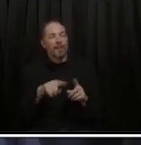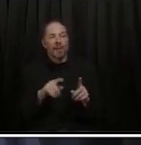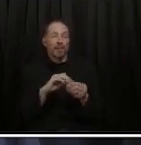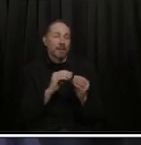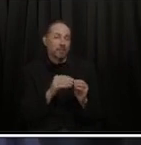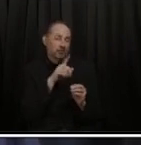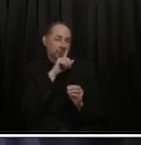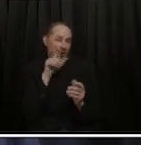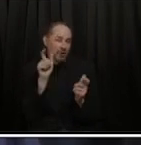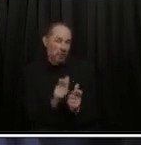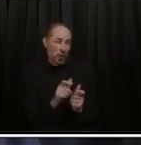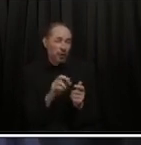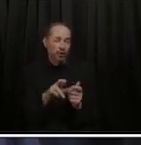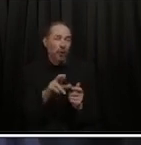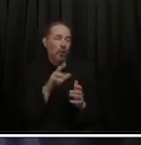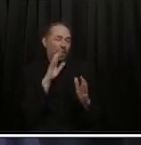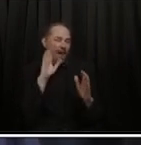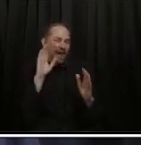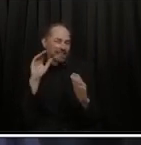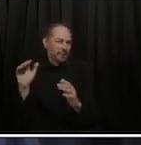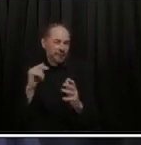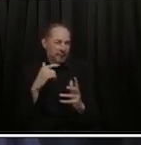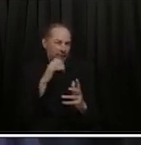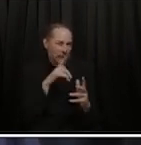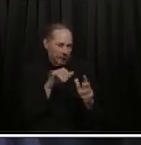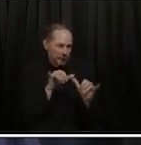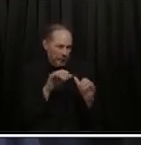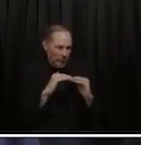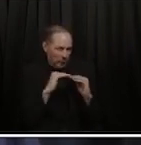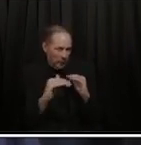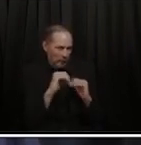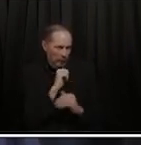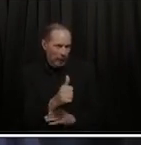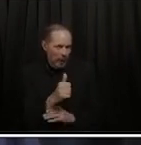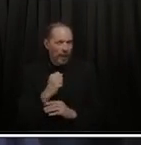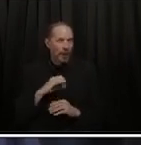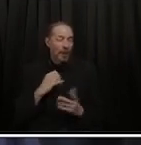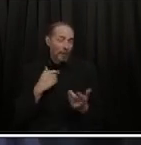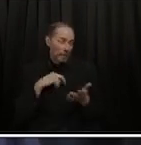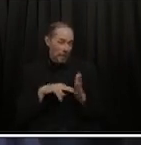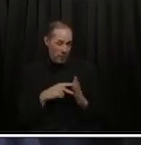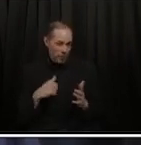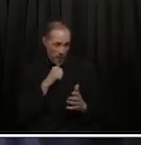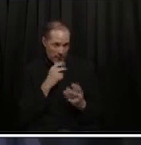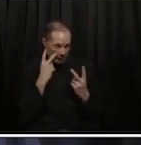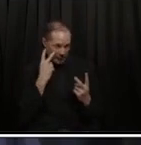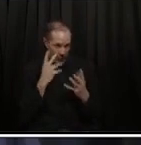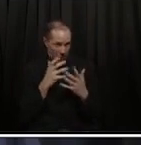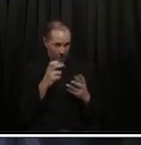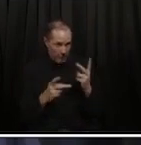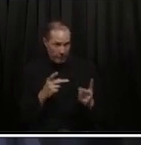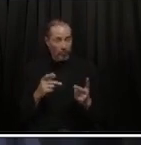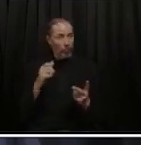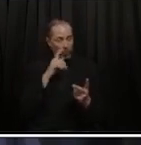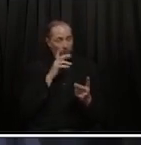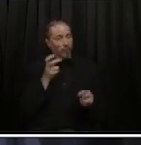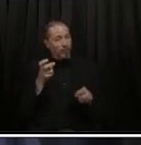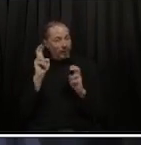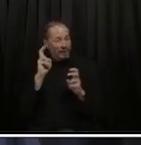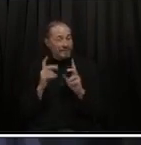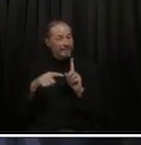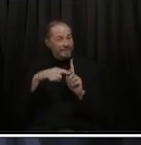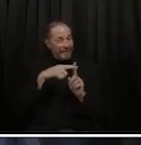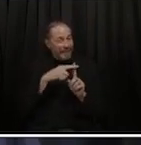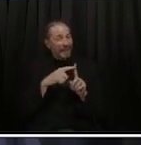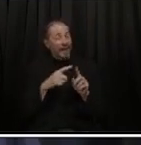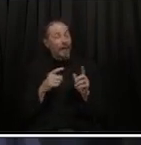the estimates are not stable. That's obviously a good problem to have, meaning that we are not seeing a large number of cases, hospitalizations, especially occurring